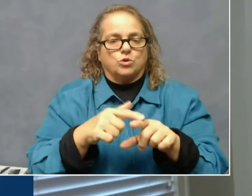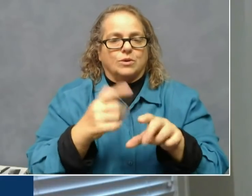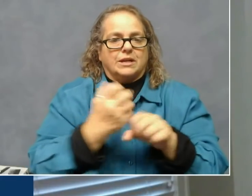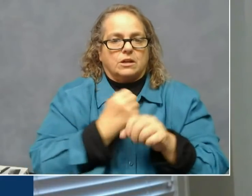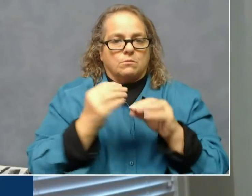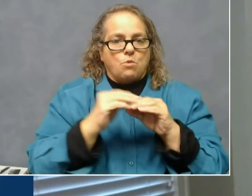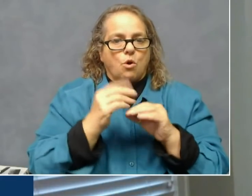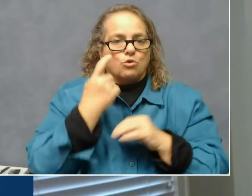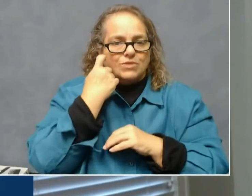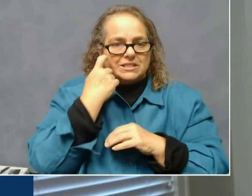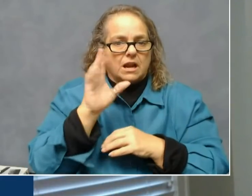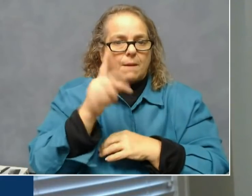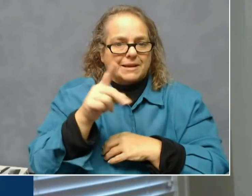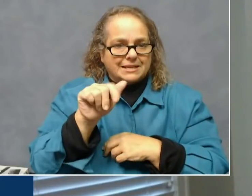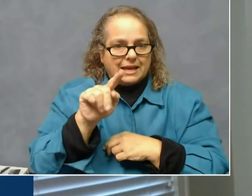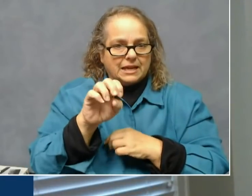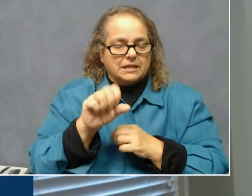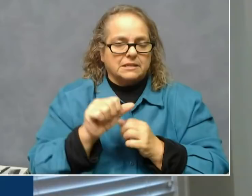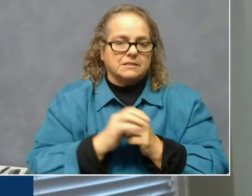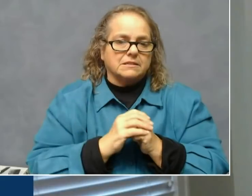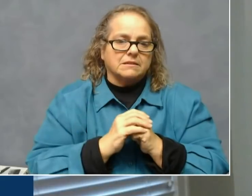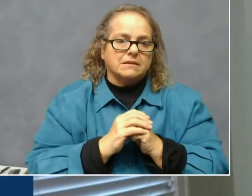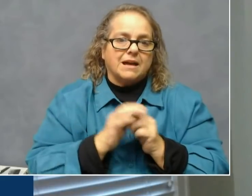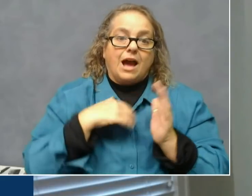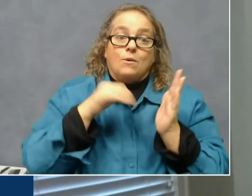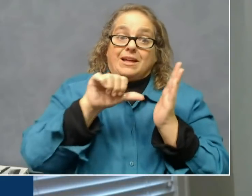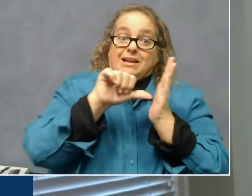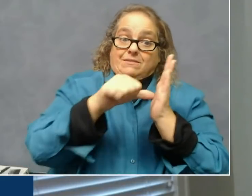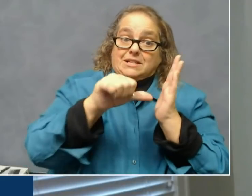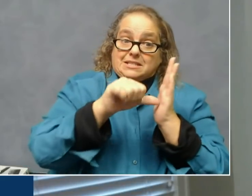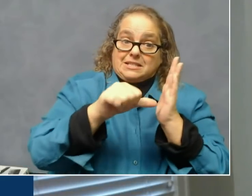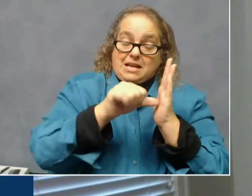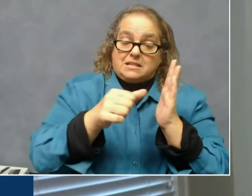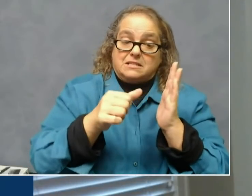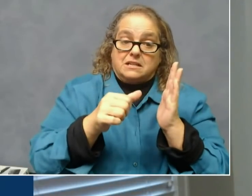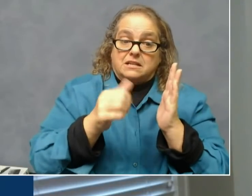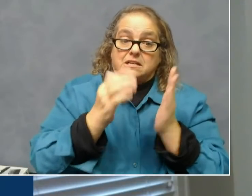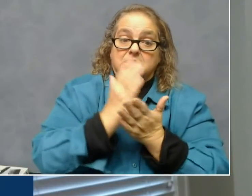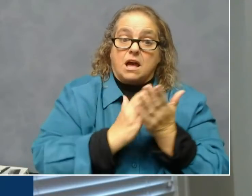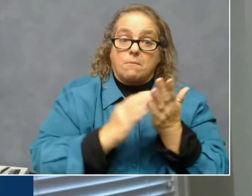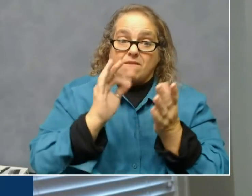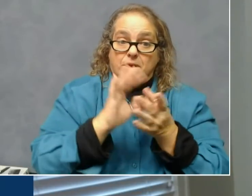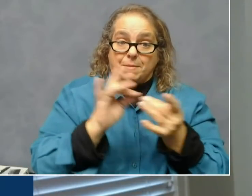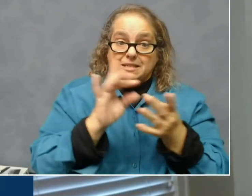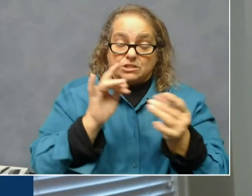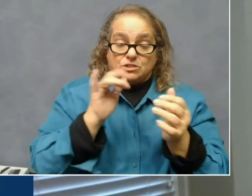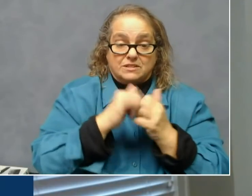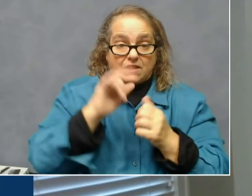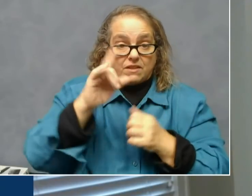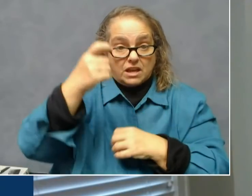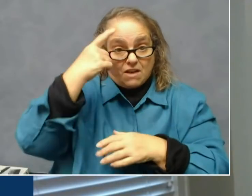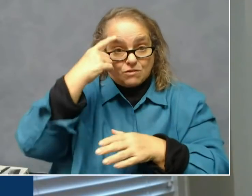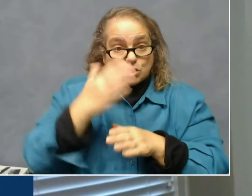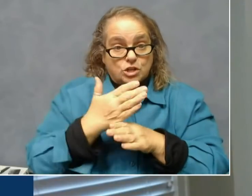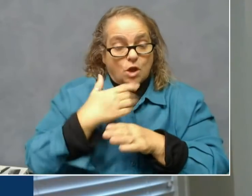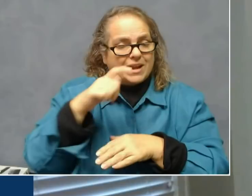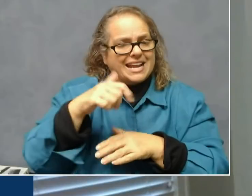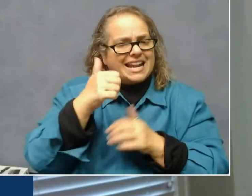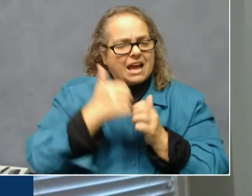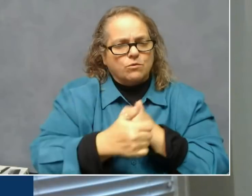updates. I'm going to emphasize and augment some of the messaging the governor shared. We need everybody to please be